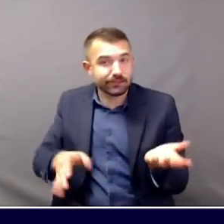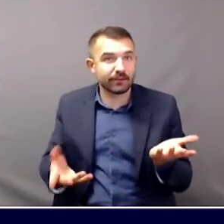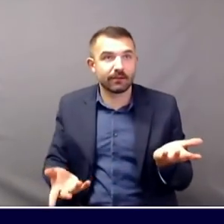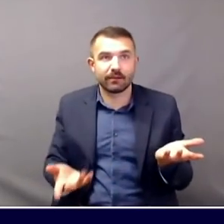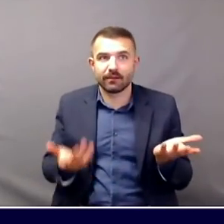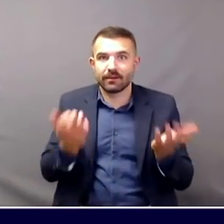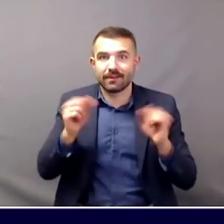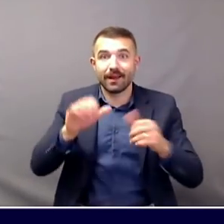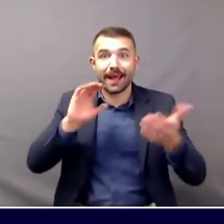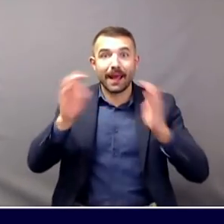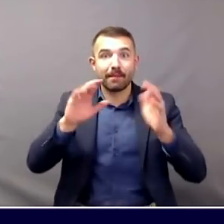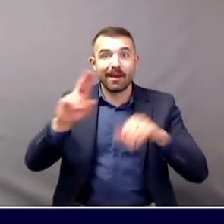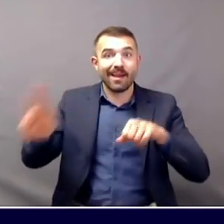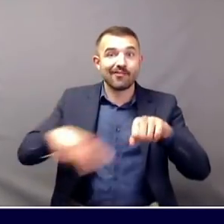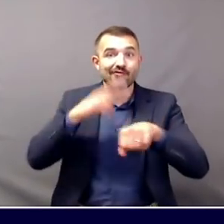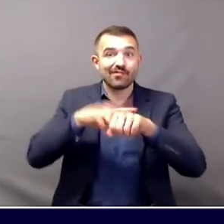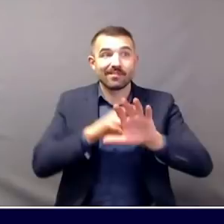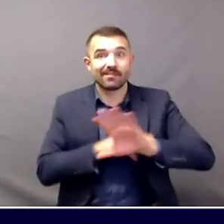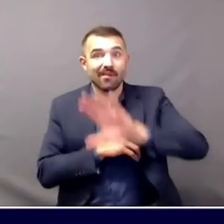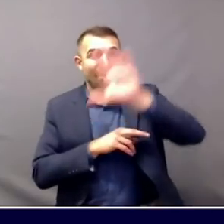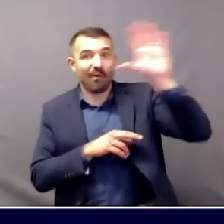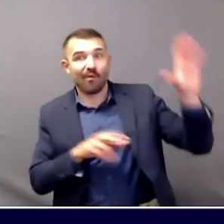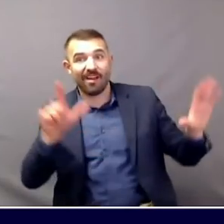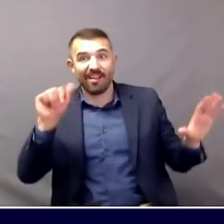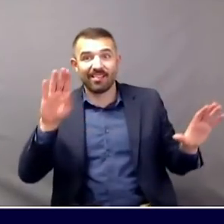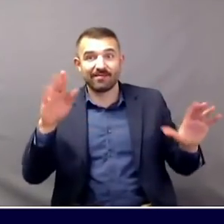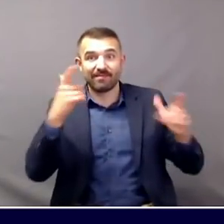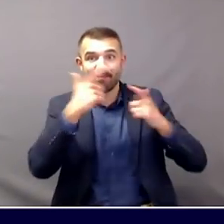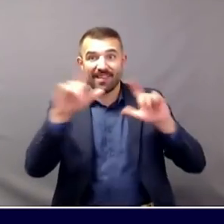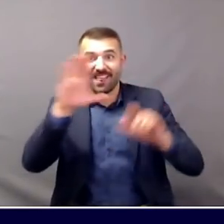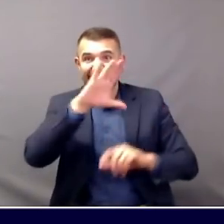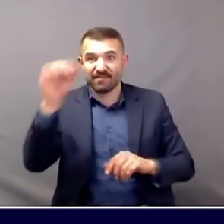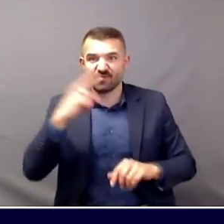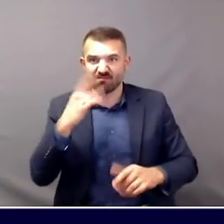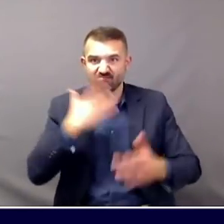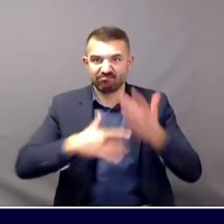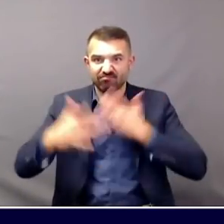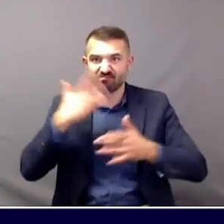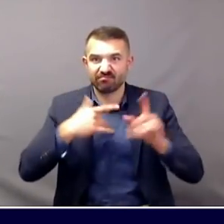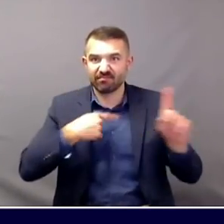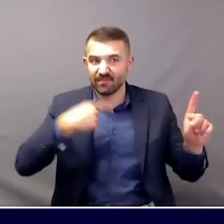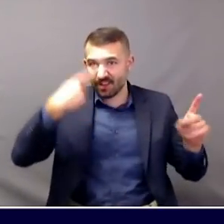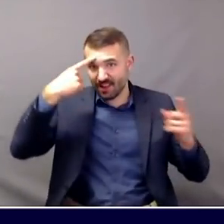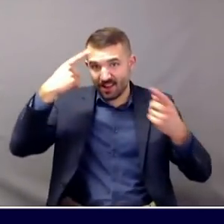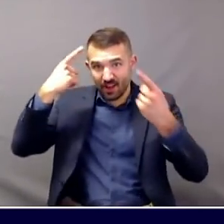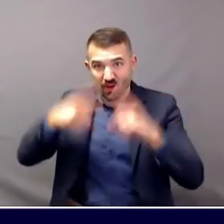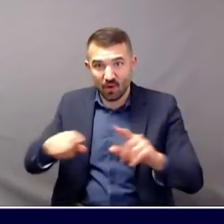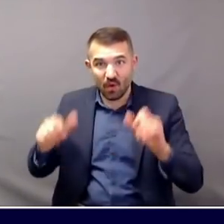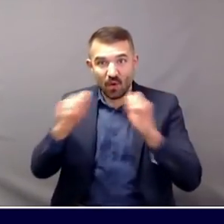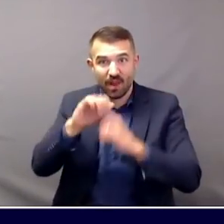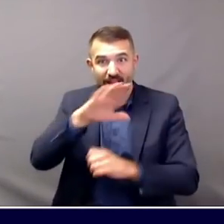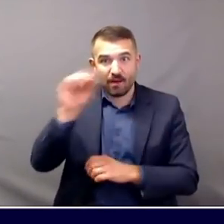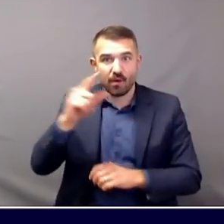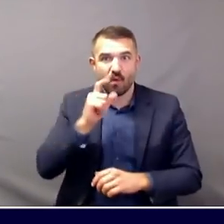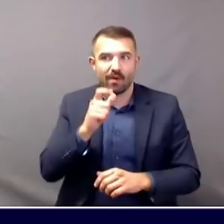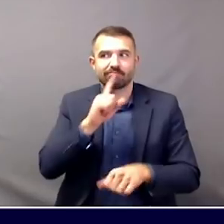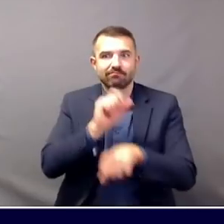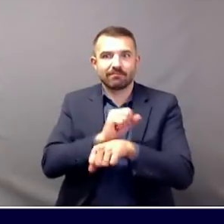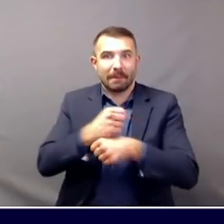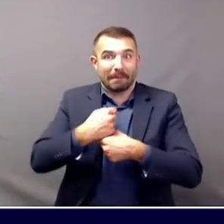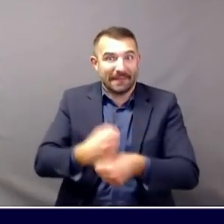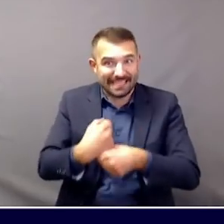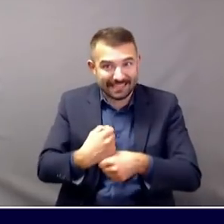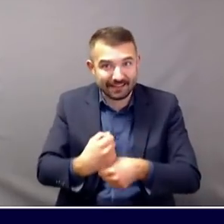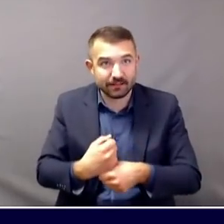have been some shortages of reagents. So I would just say, well, I 100% agree. The quality of our testing equals that of all other labs.